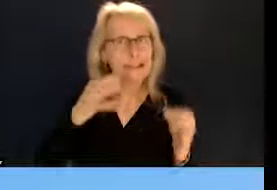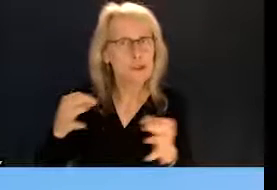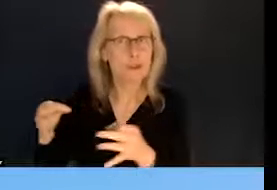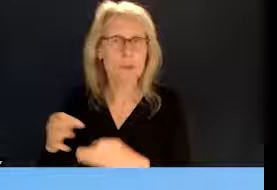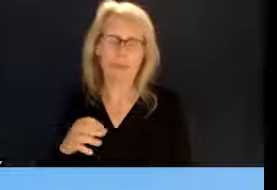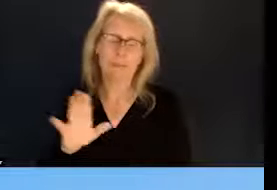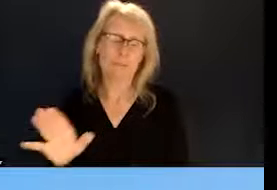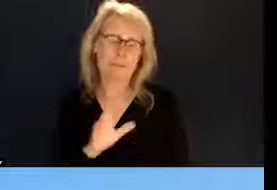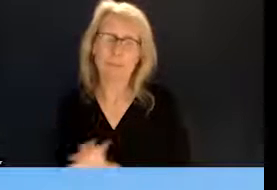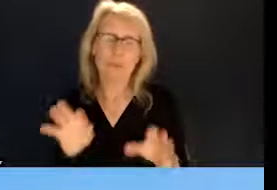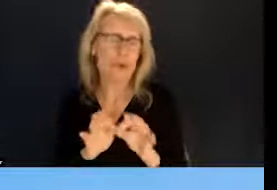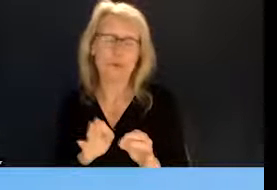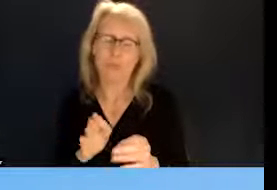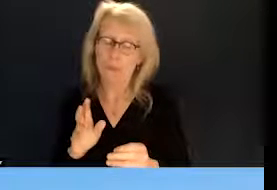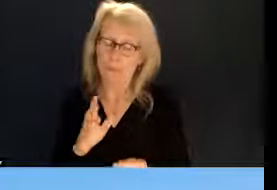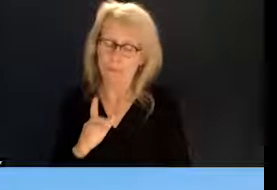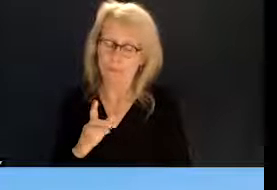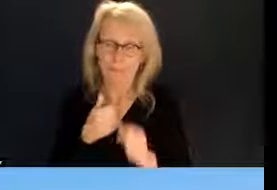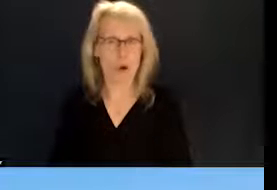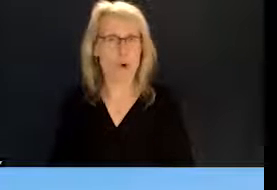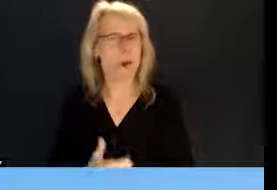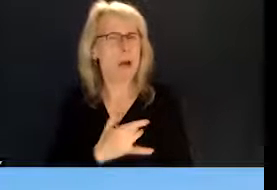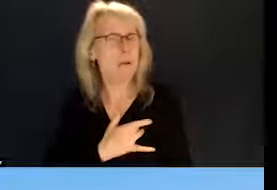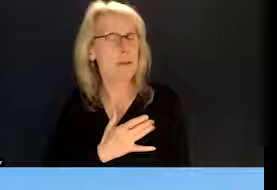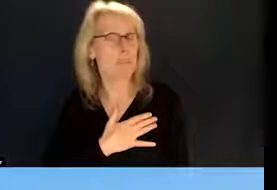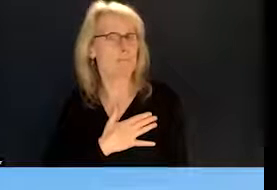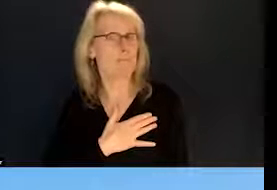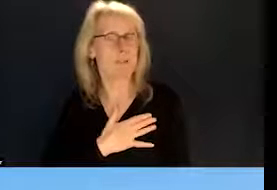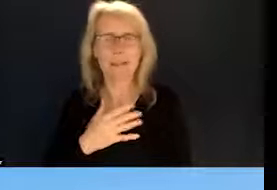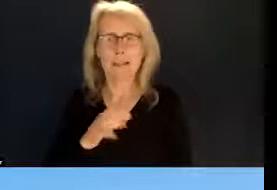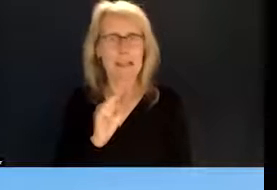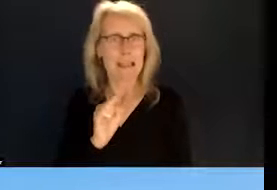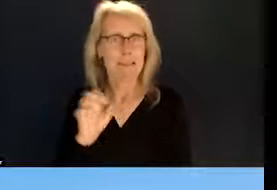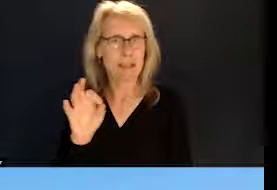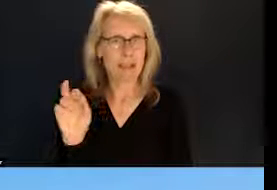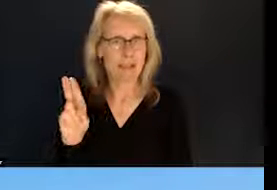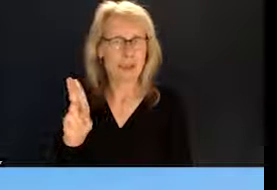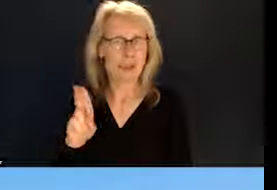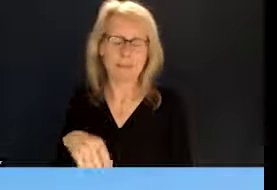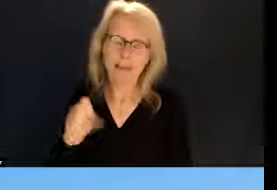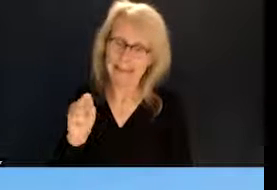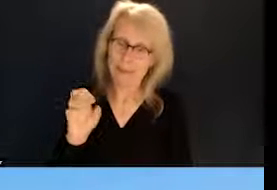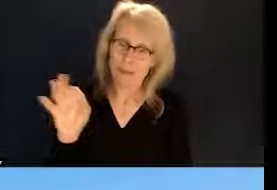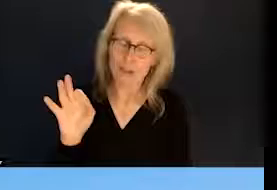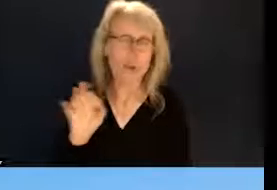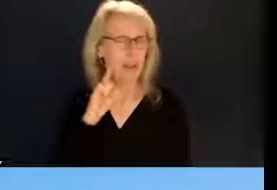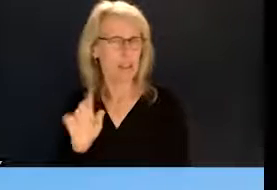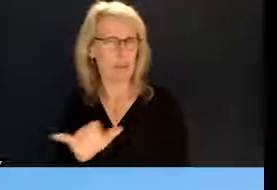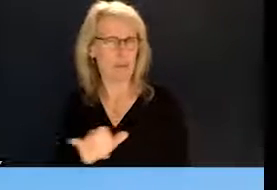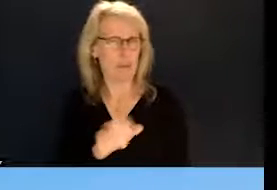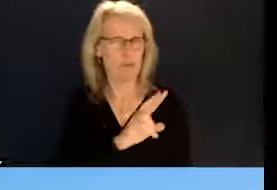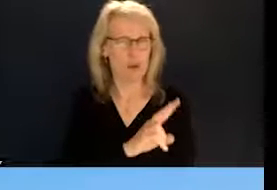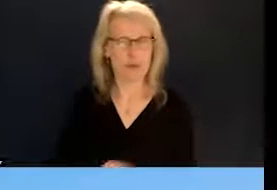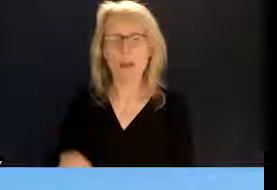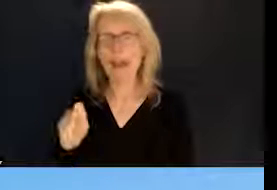up, right? We work in a city in San Francisco where I would say that it probably rivals Vancouver, where we have a lot of